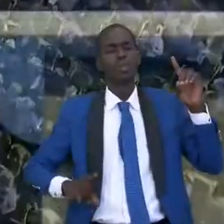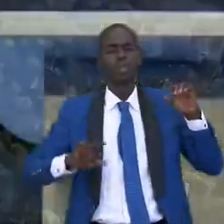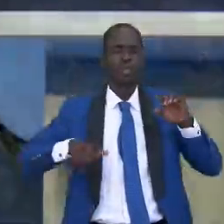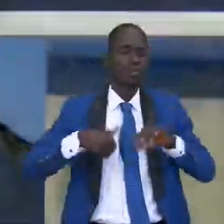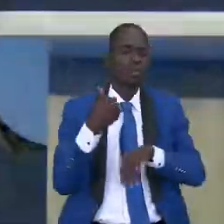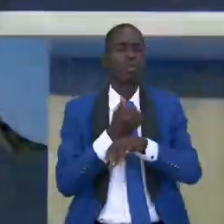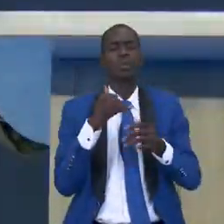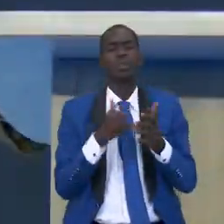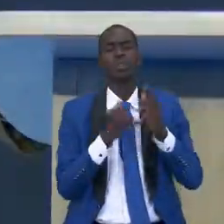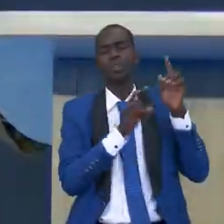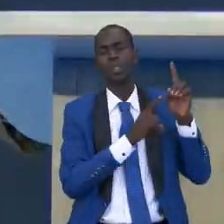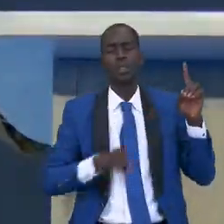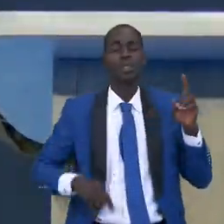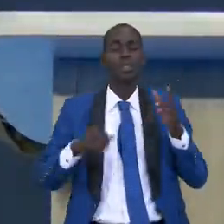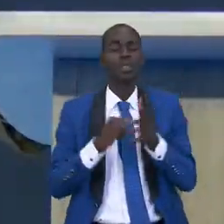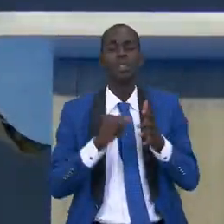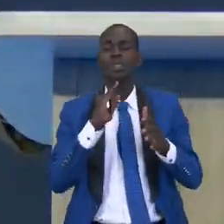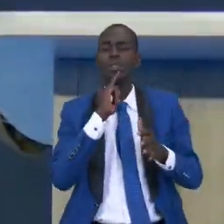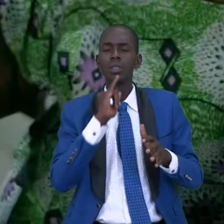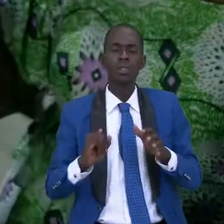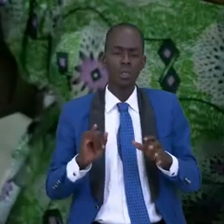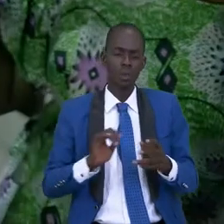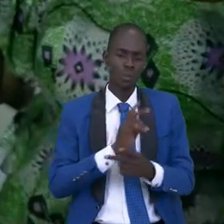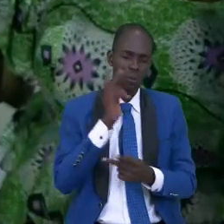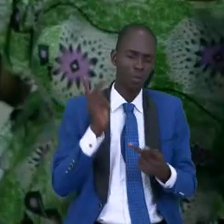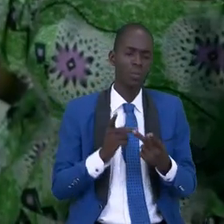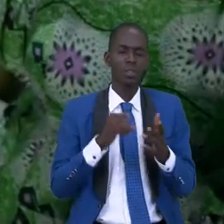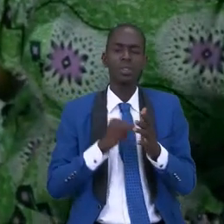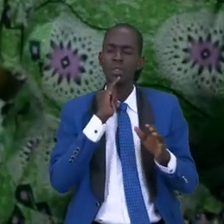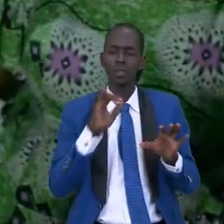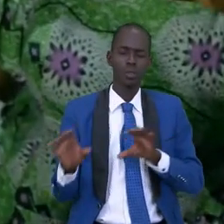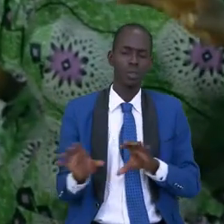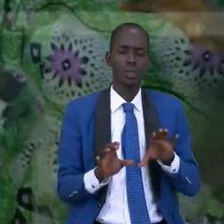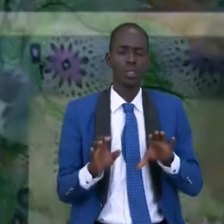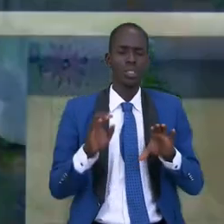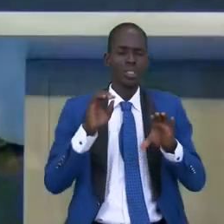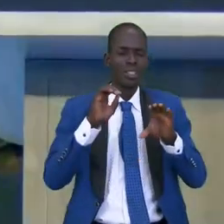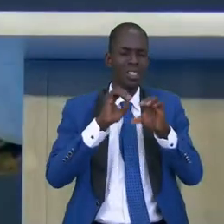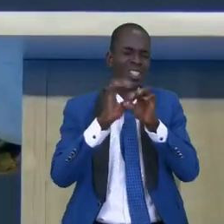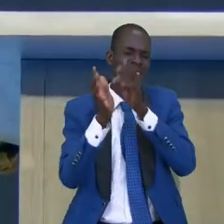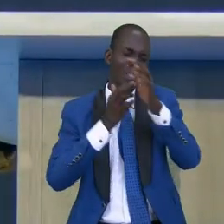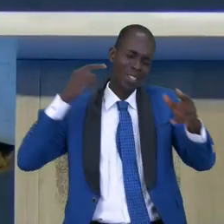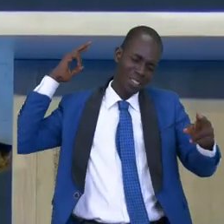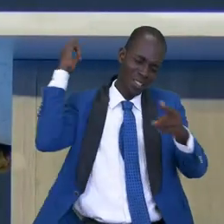it. It is done. In Jesus'